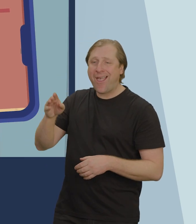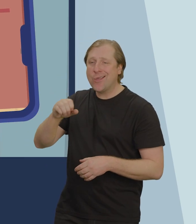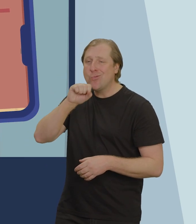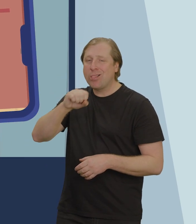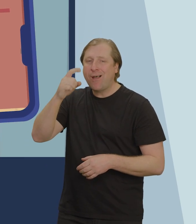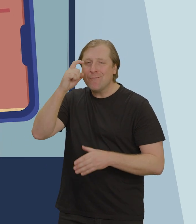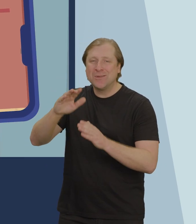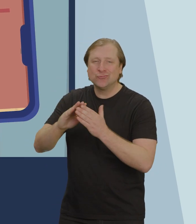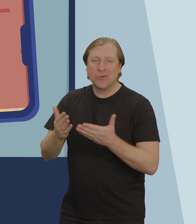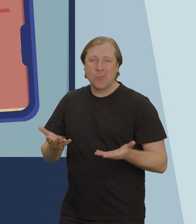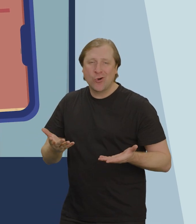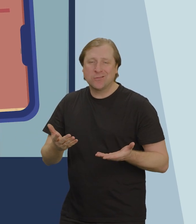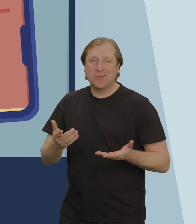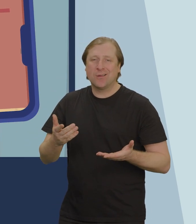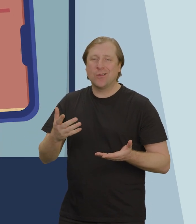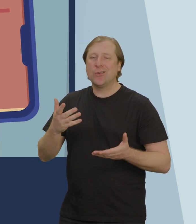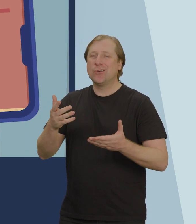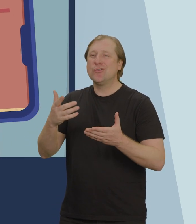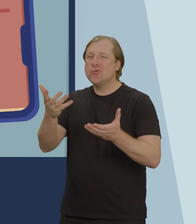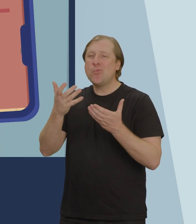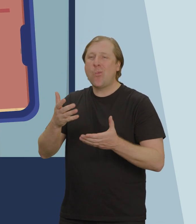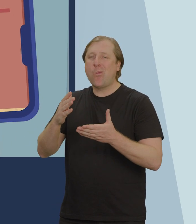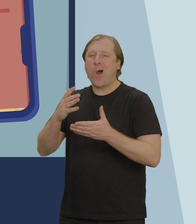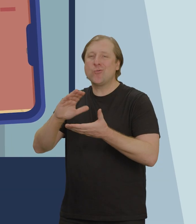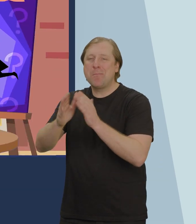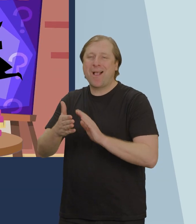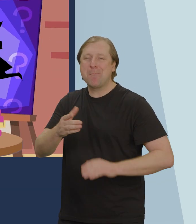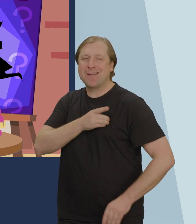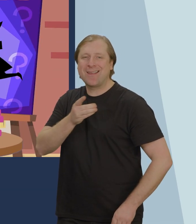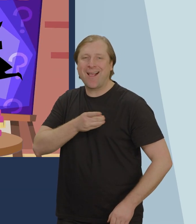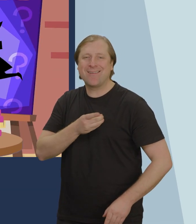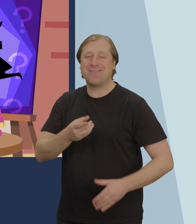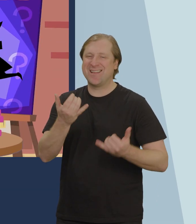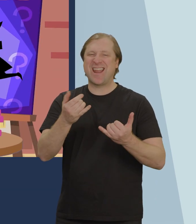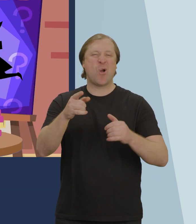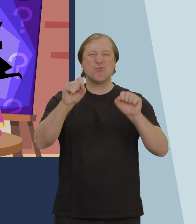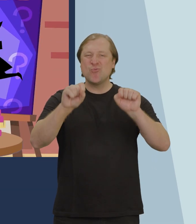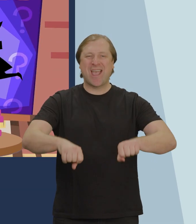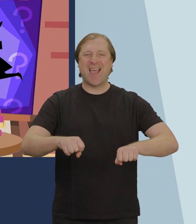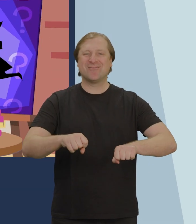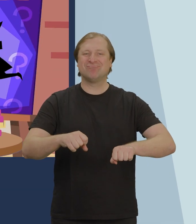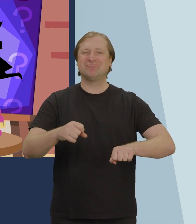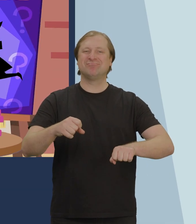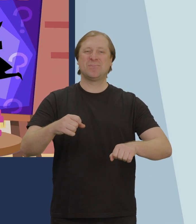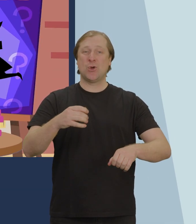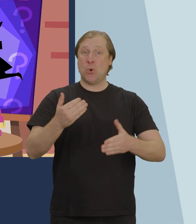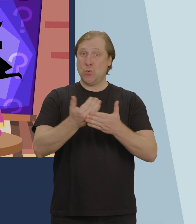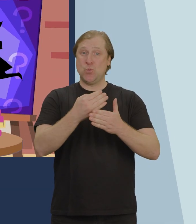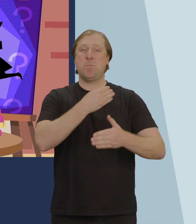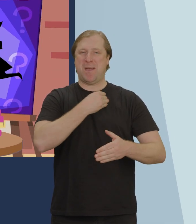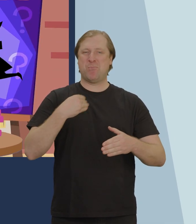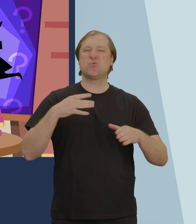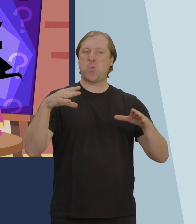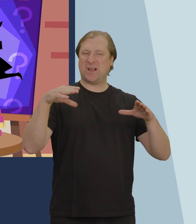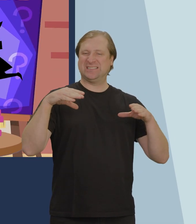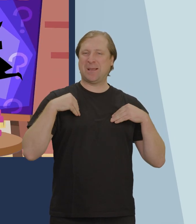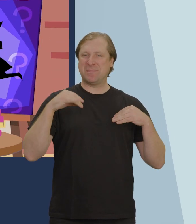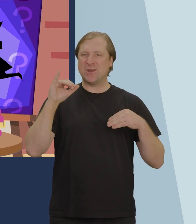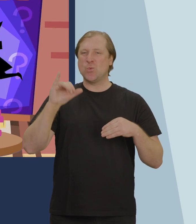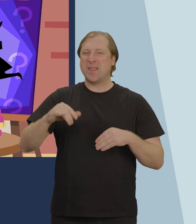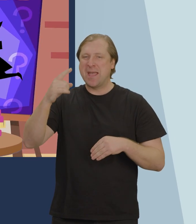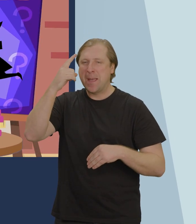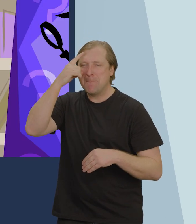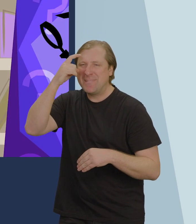you love mystery books? Do you wish you could be a detective? Well, now you can. We're accepting new members to the